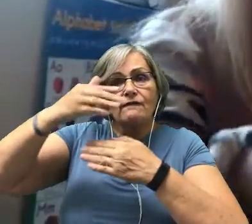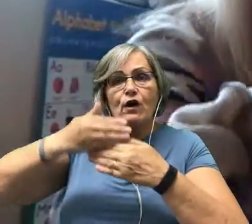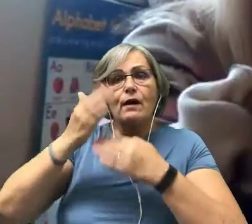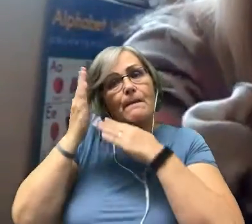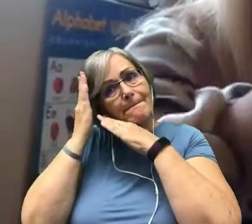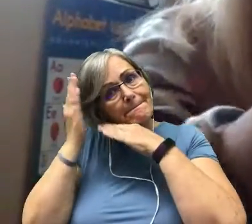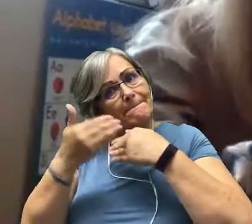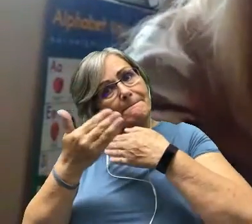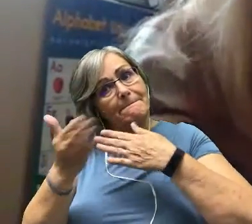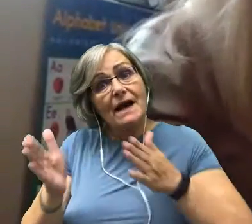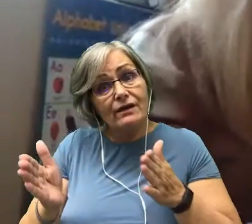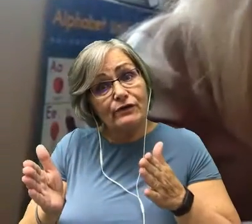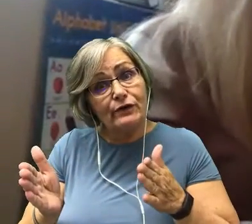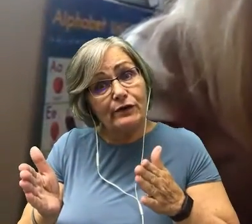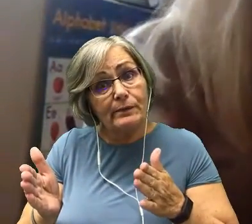bedroom.